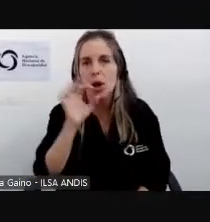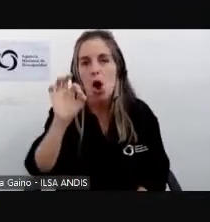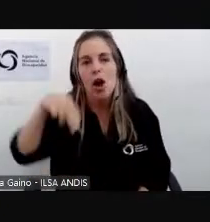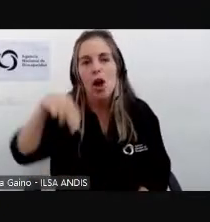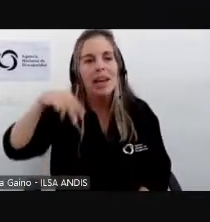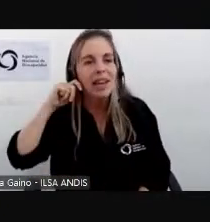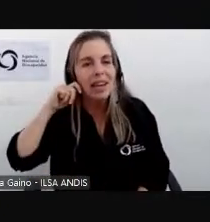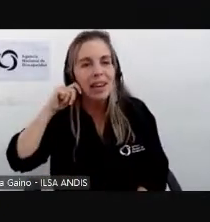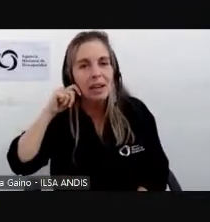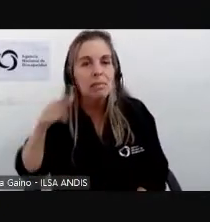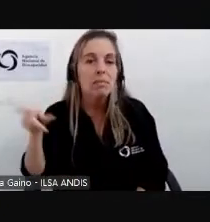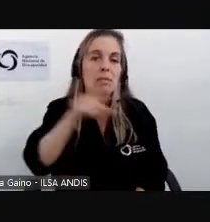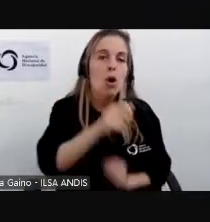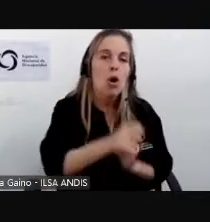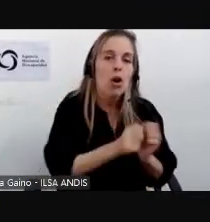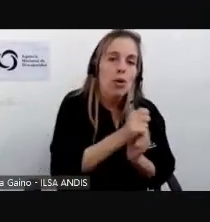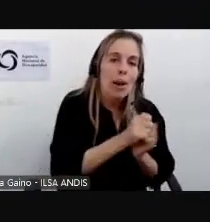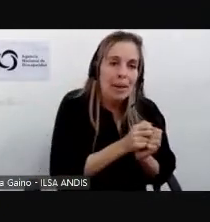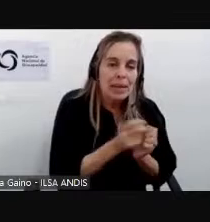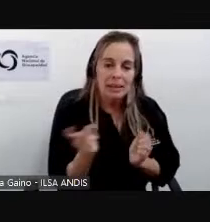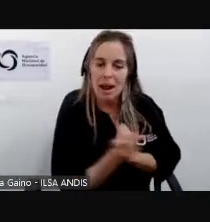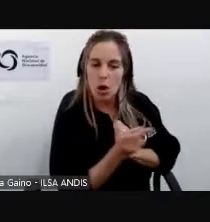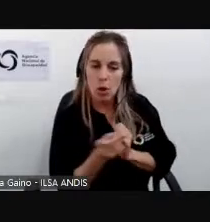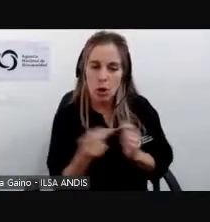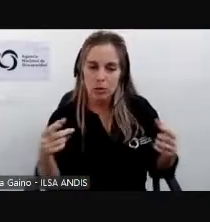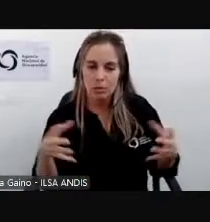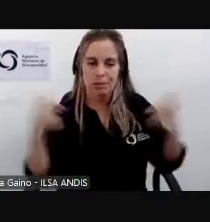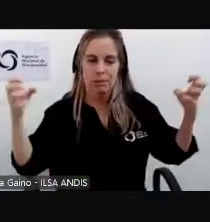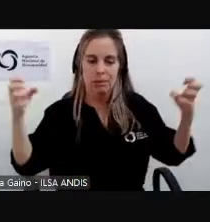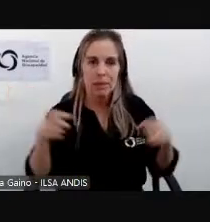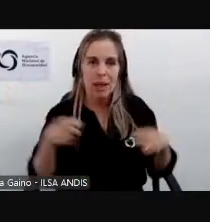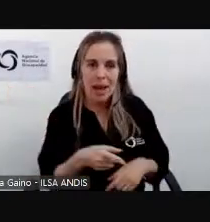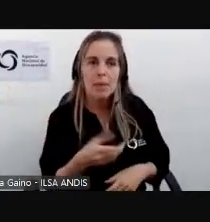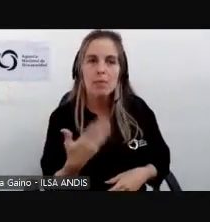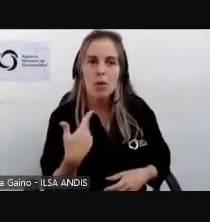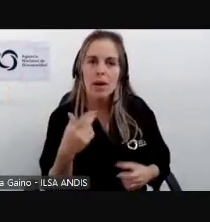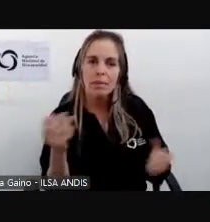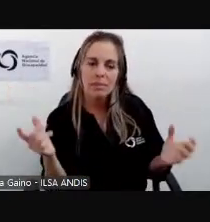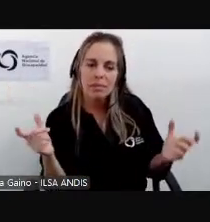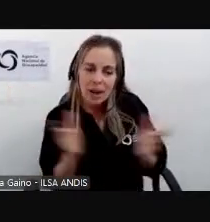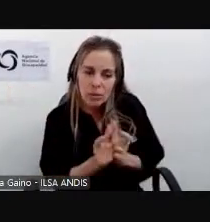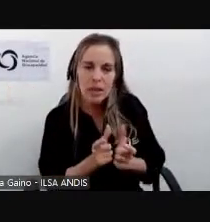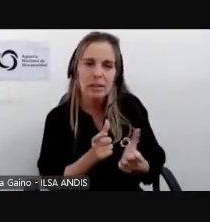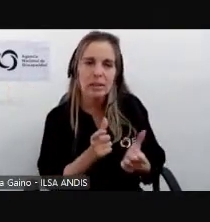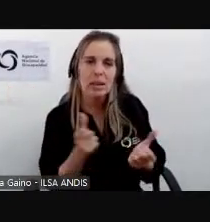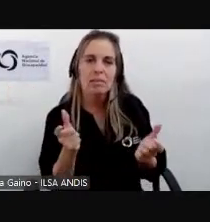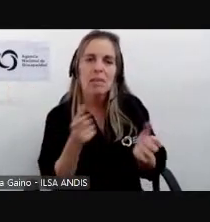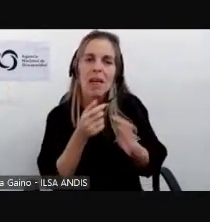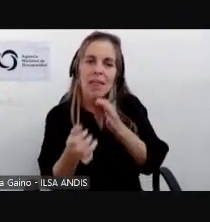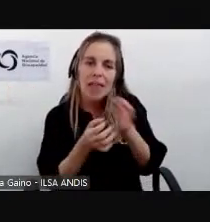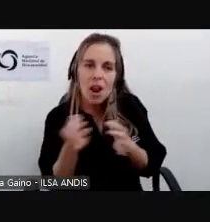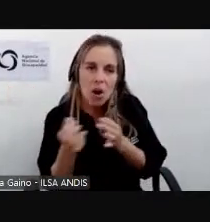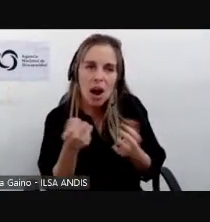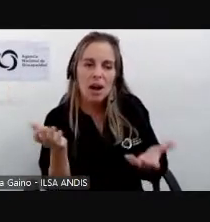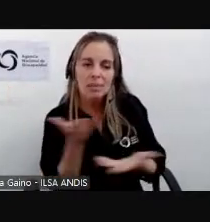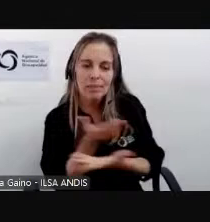the complaint. That could be, for instance, an NGO and the company, in order to reach an